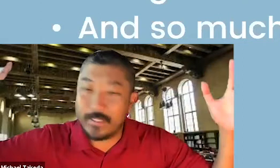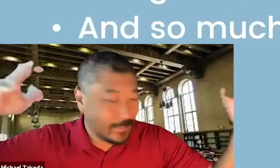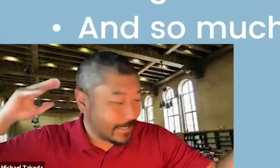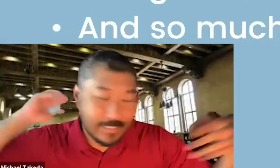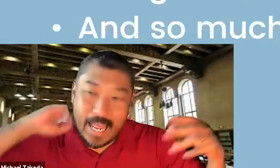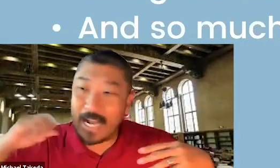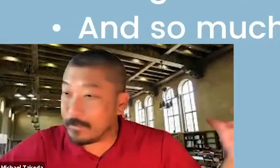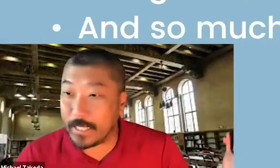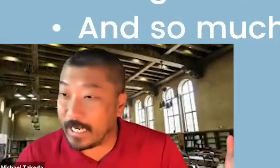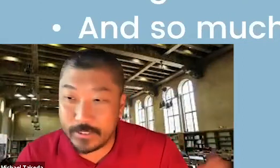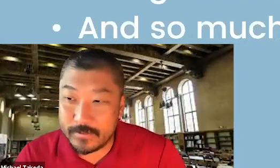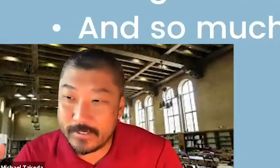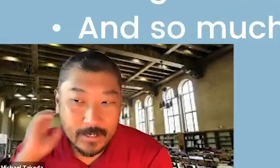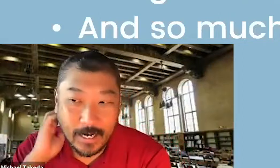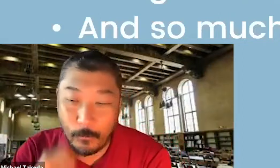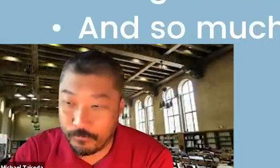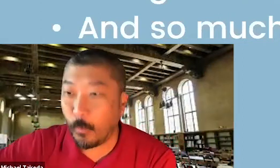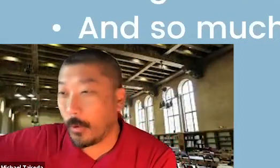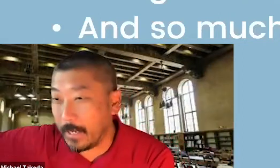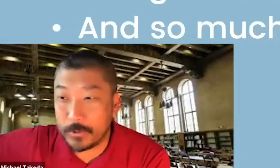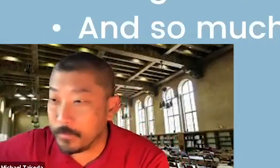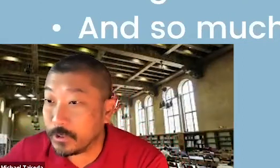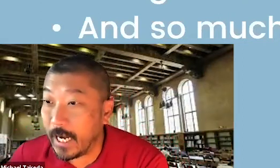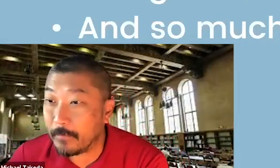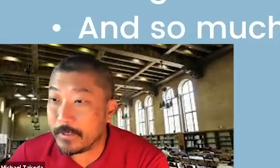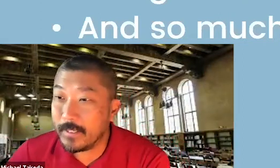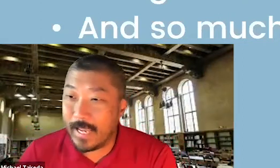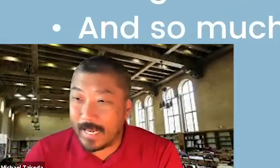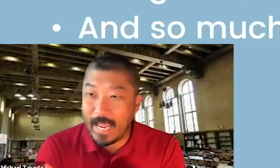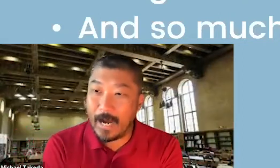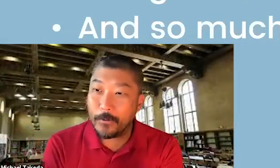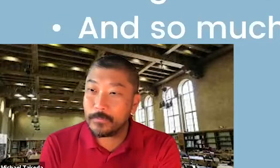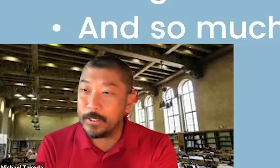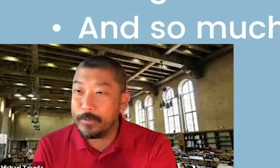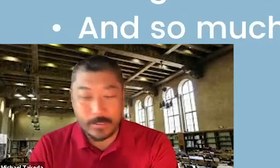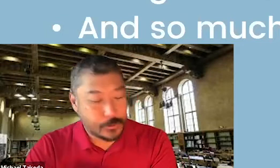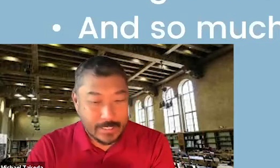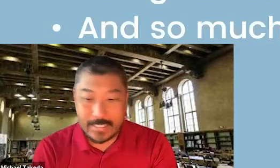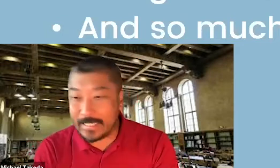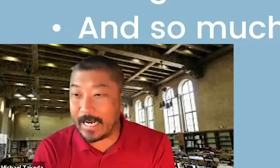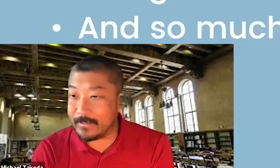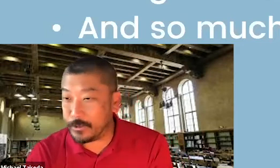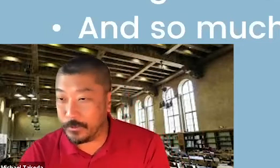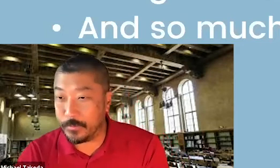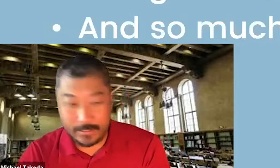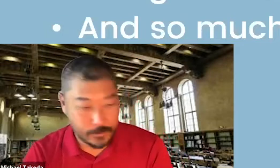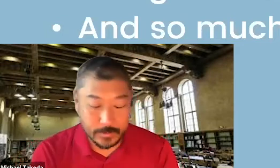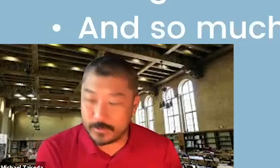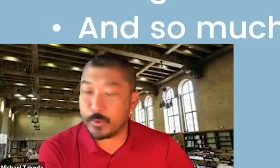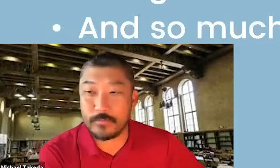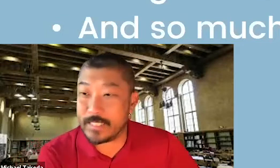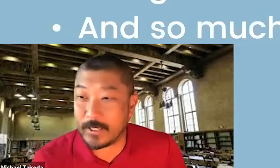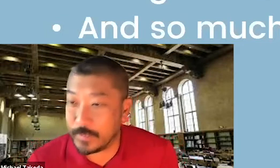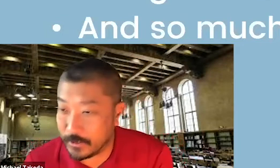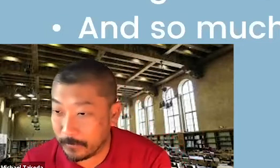sort of like these tax implications for working multiple jobs and how, you know, you can translate that into